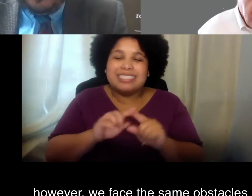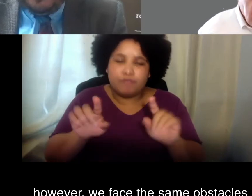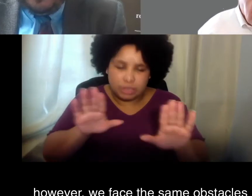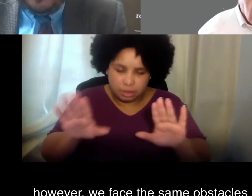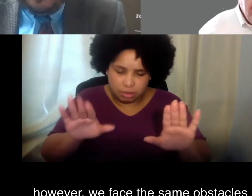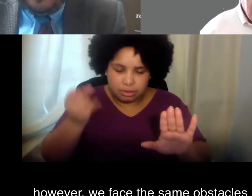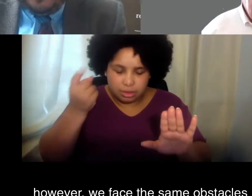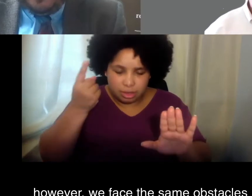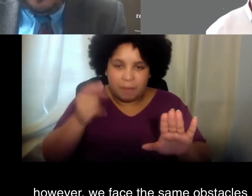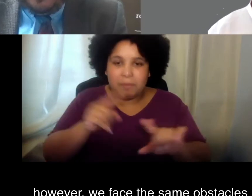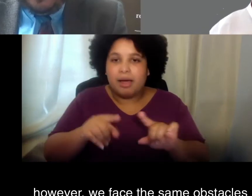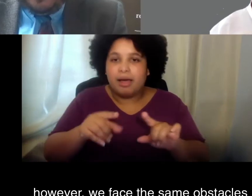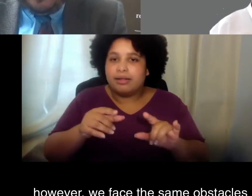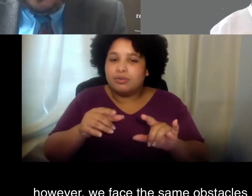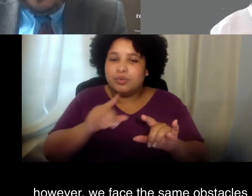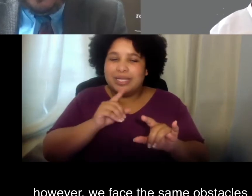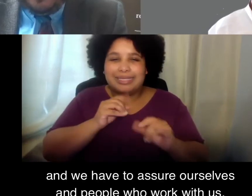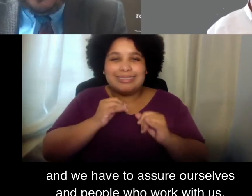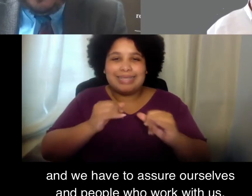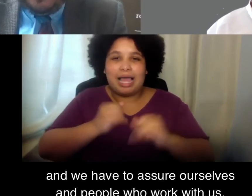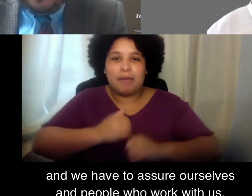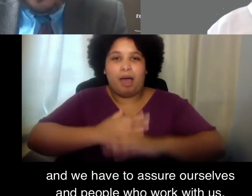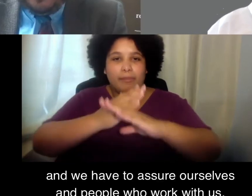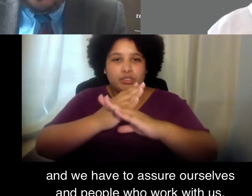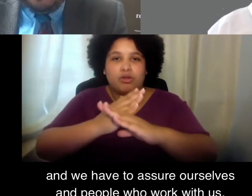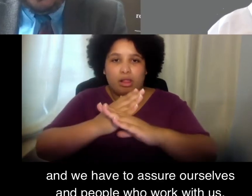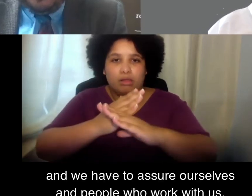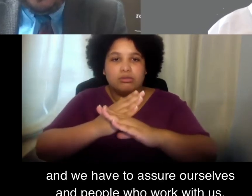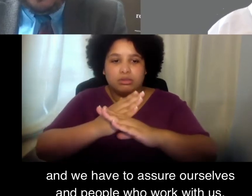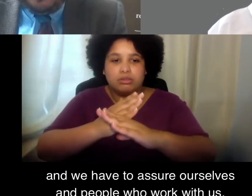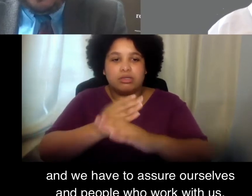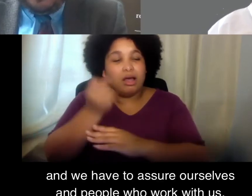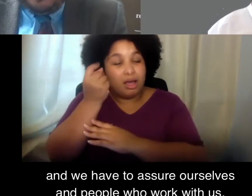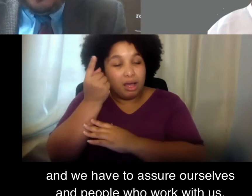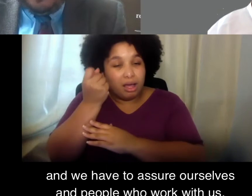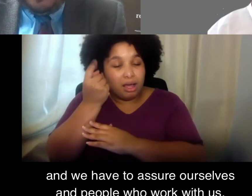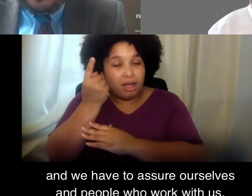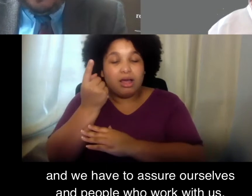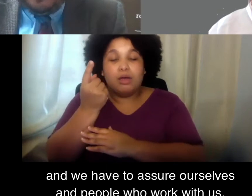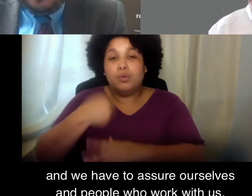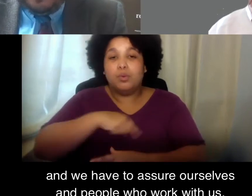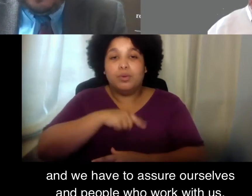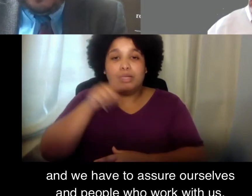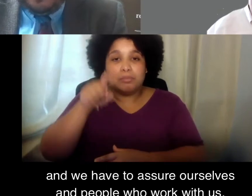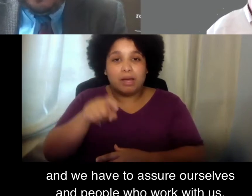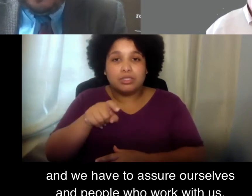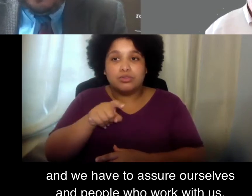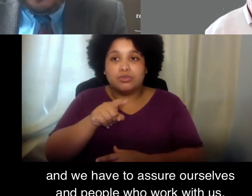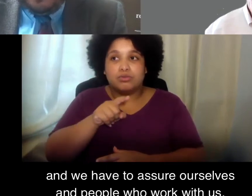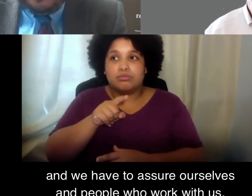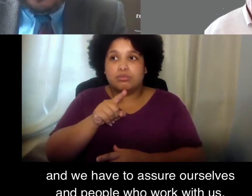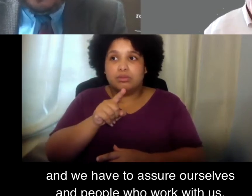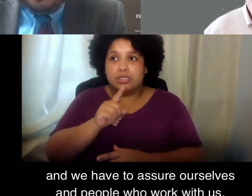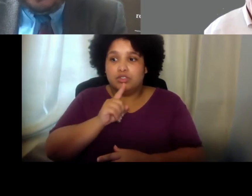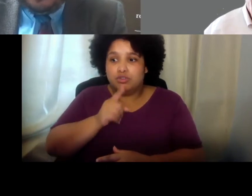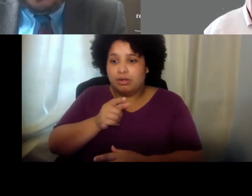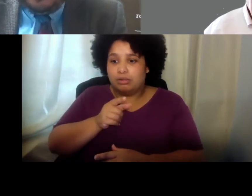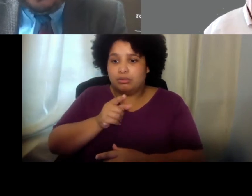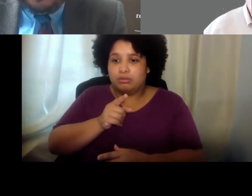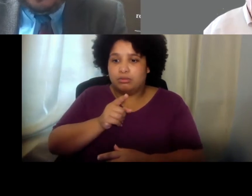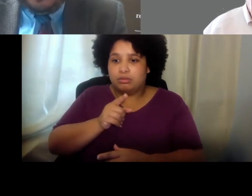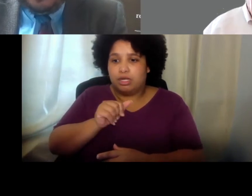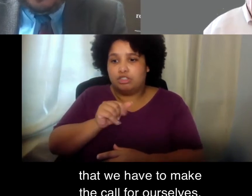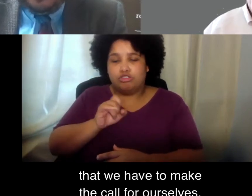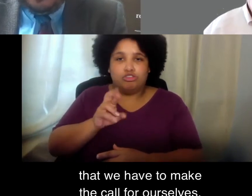However, we face the same obstacles, and we have to assure ourselves and people who work with